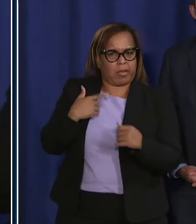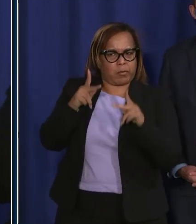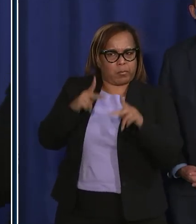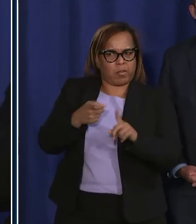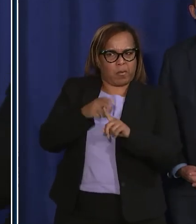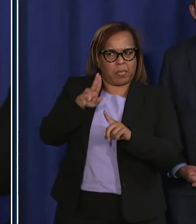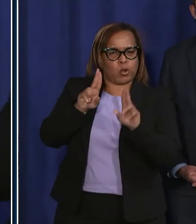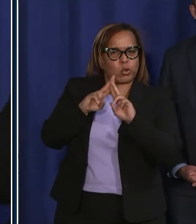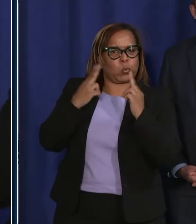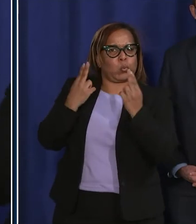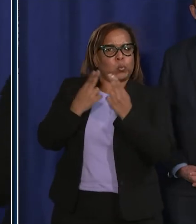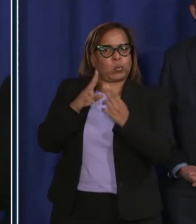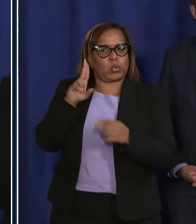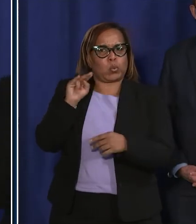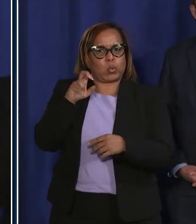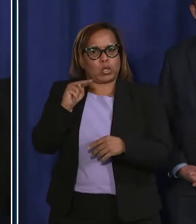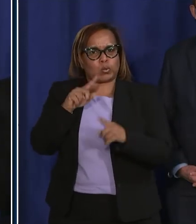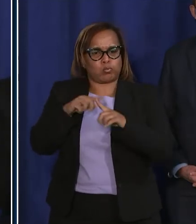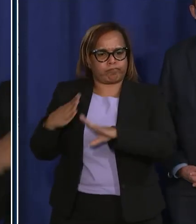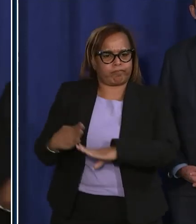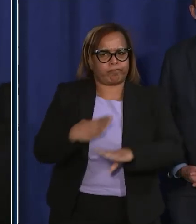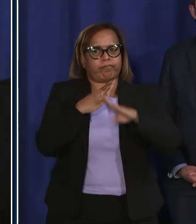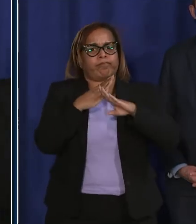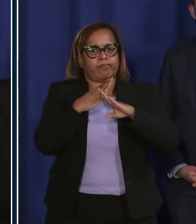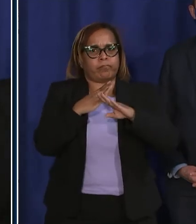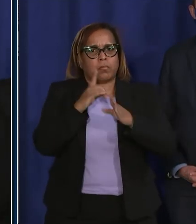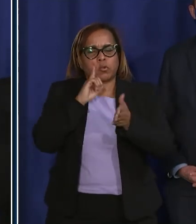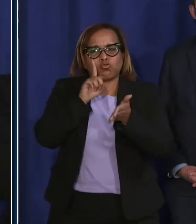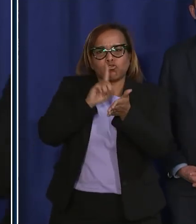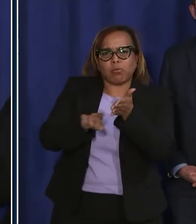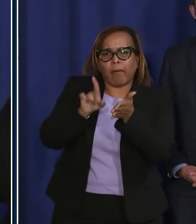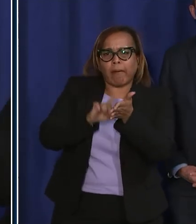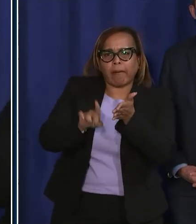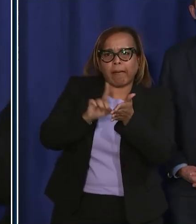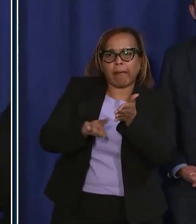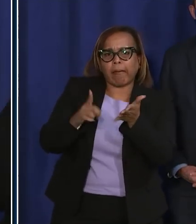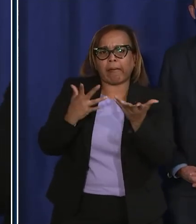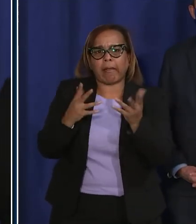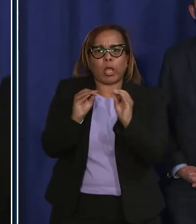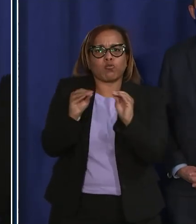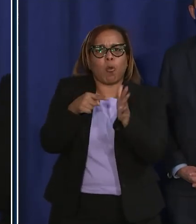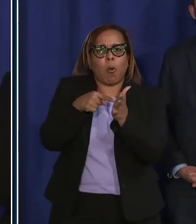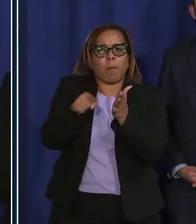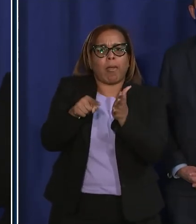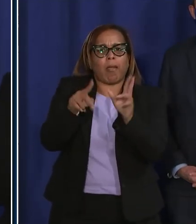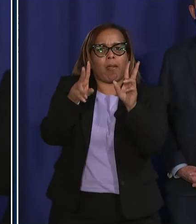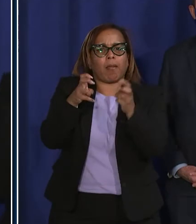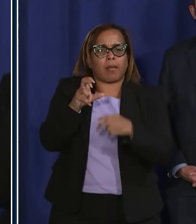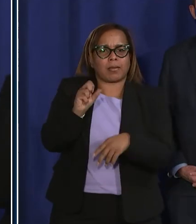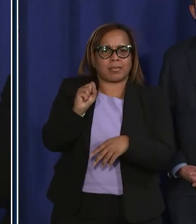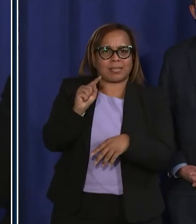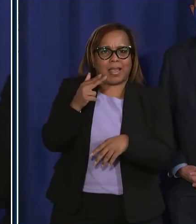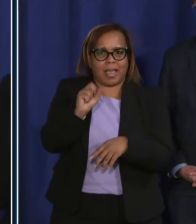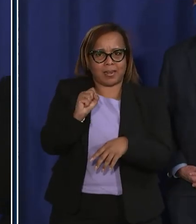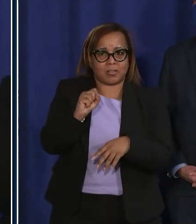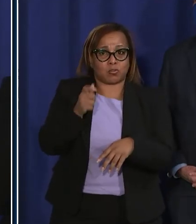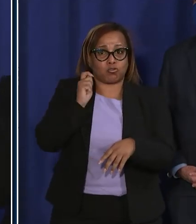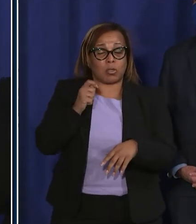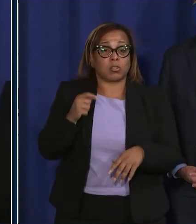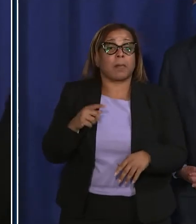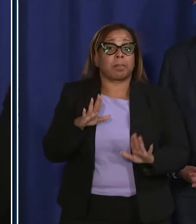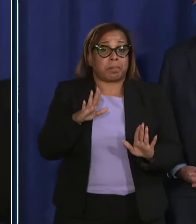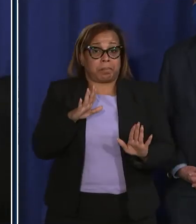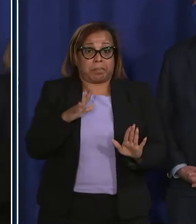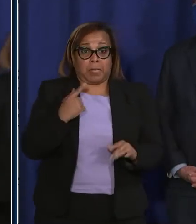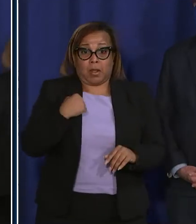their union to stop this checking and no pay status. Is there any kind of judge? I have not